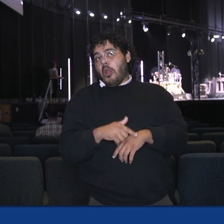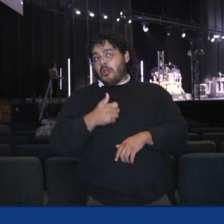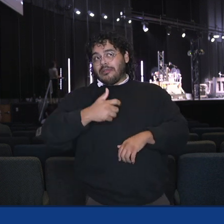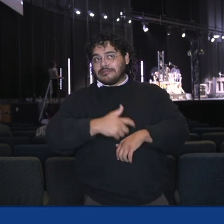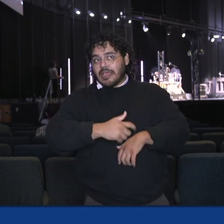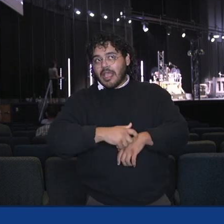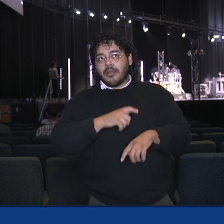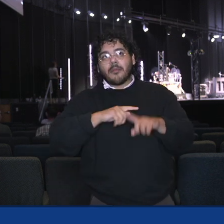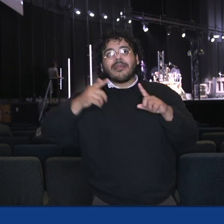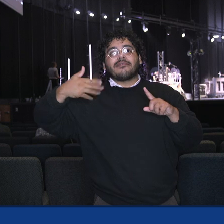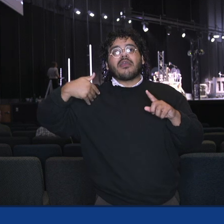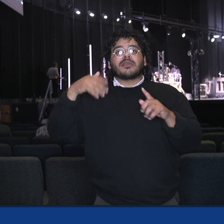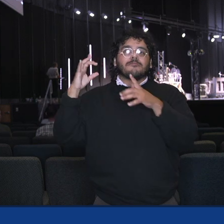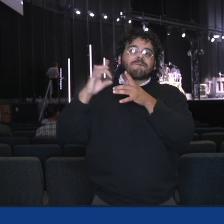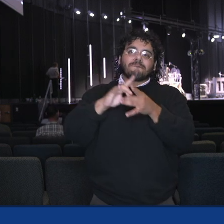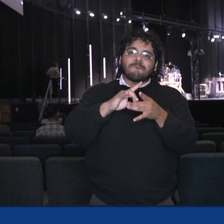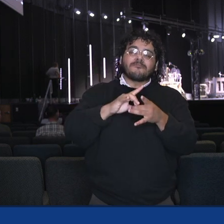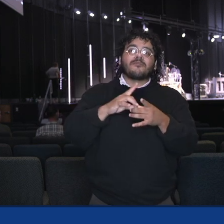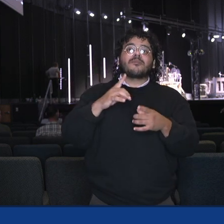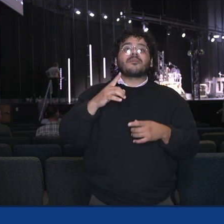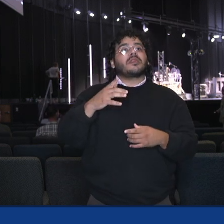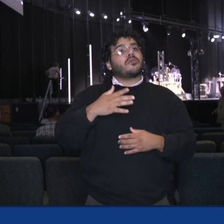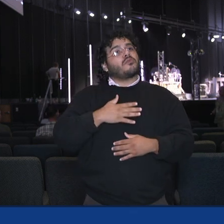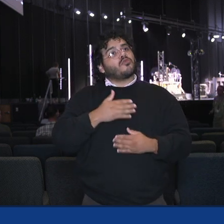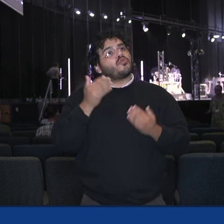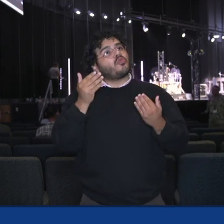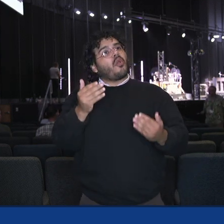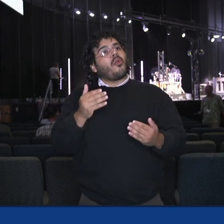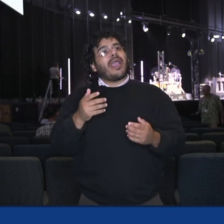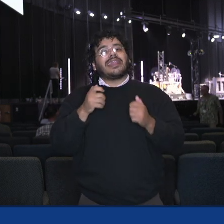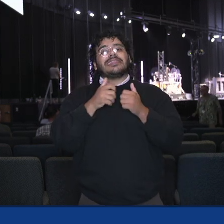you to text the word HI to